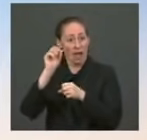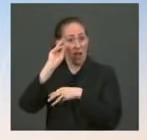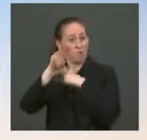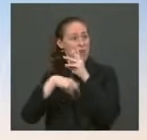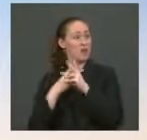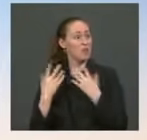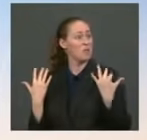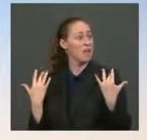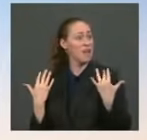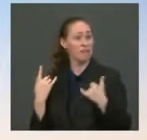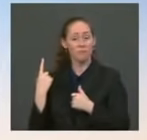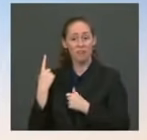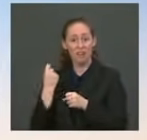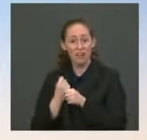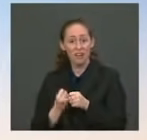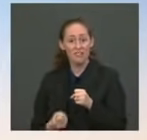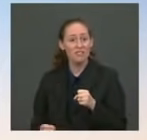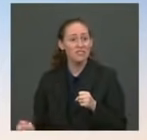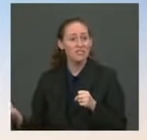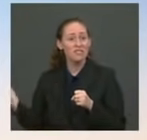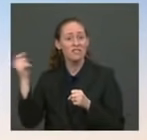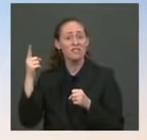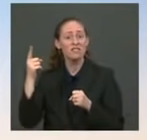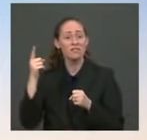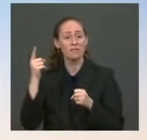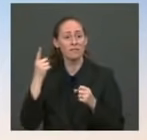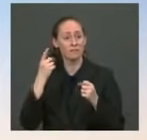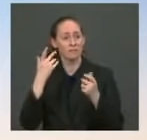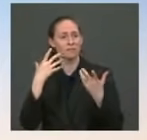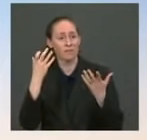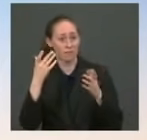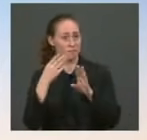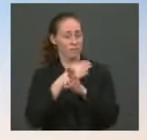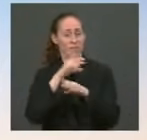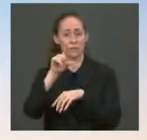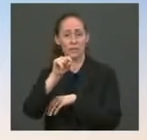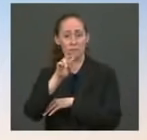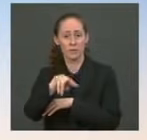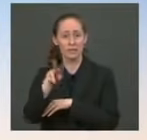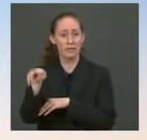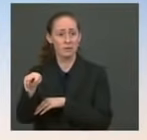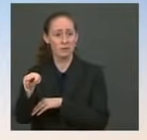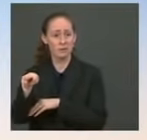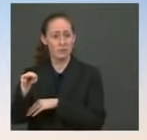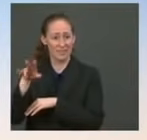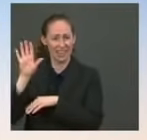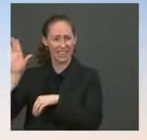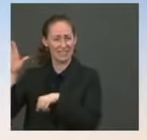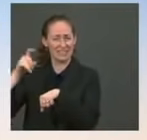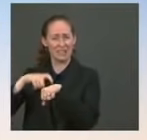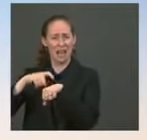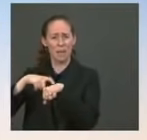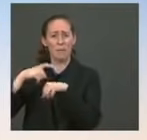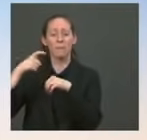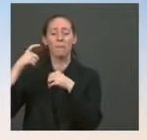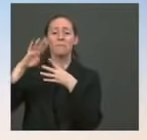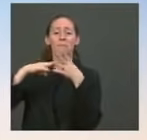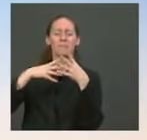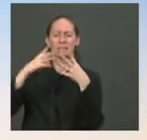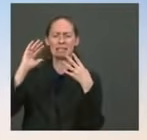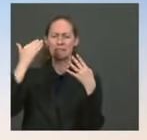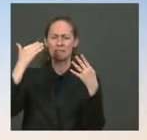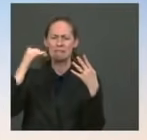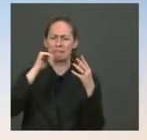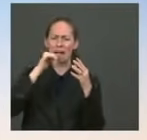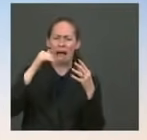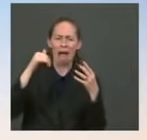end the pandemic is by end of 2022? That delivery timeline does not seem to support that. Well, let me confirm the